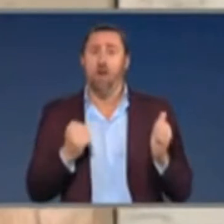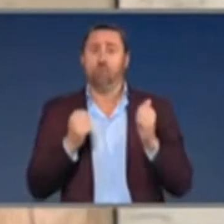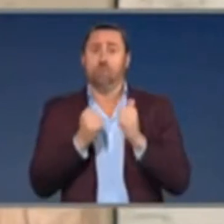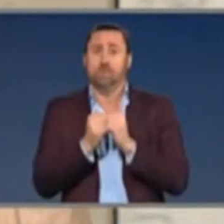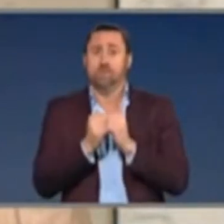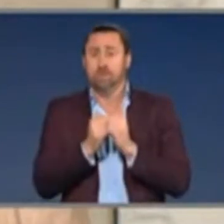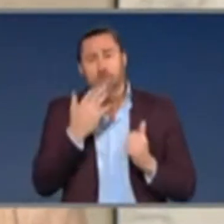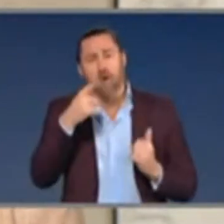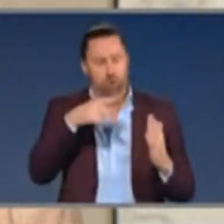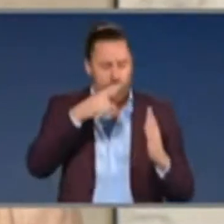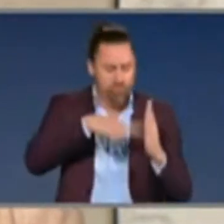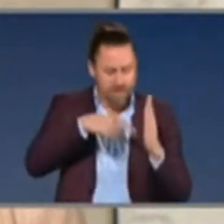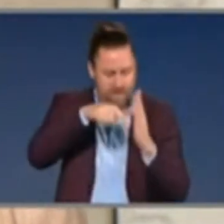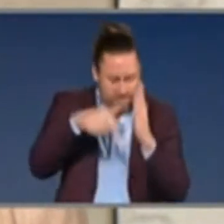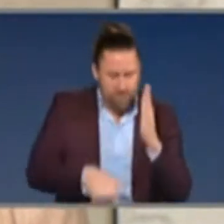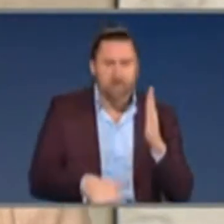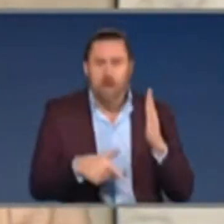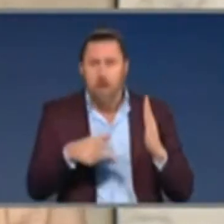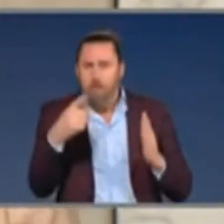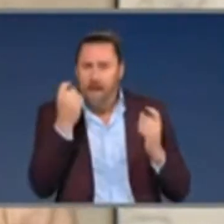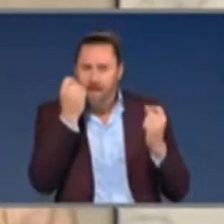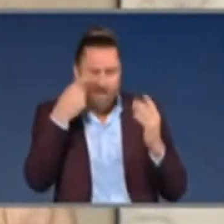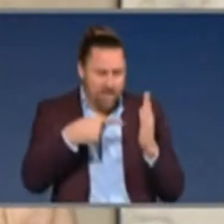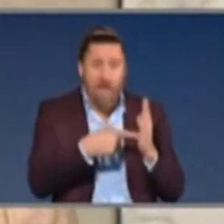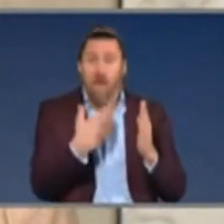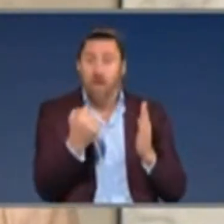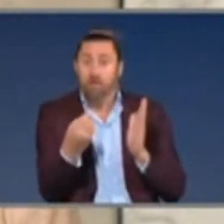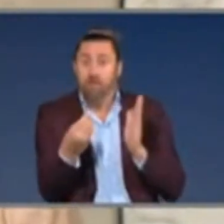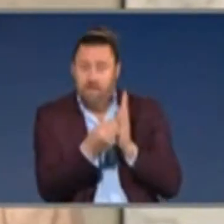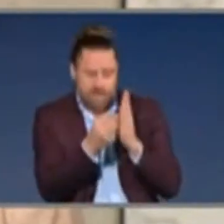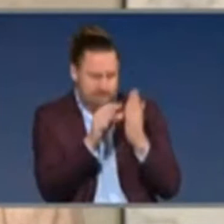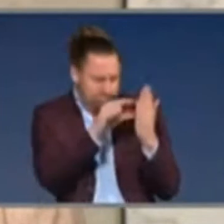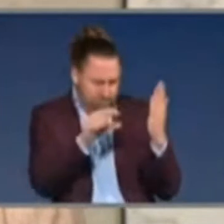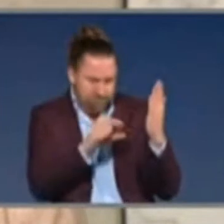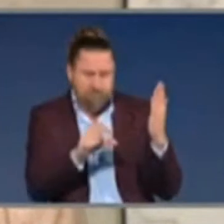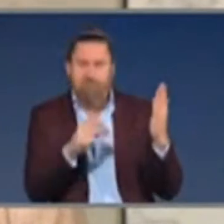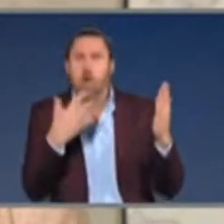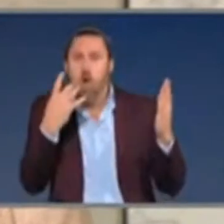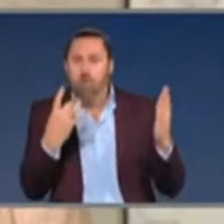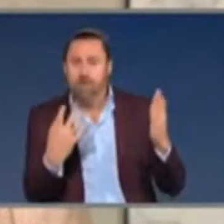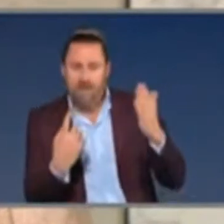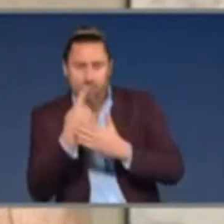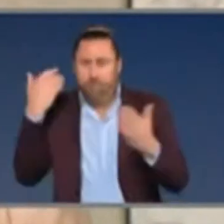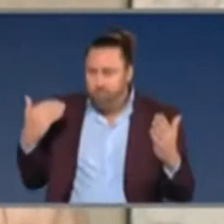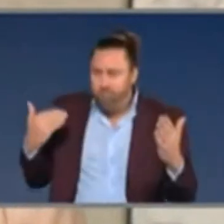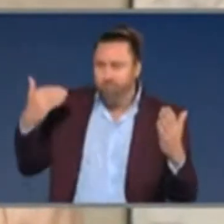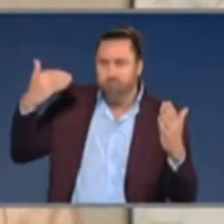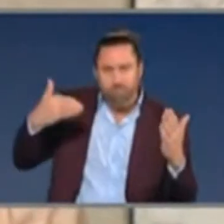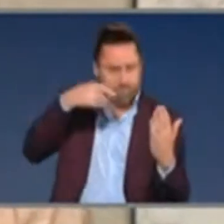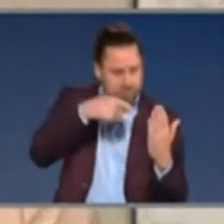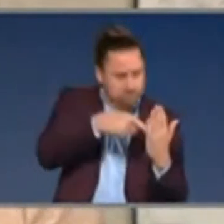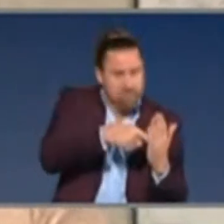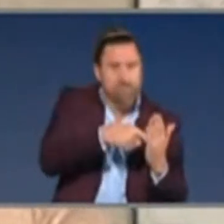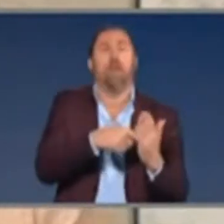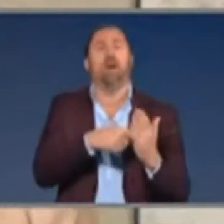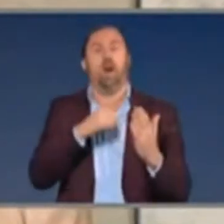important that you read it in detail and you understand it, because there are funding provisions that are already committed to in the national agreement, and